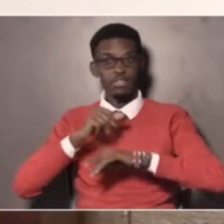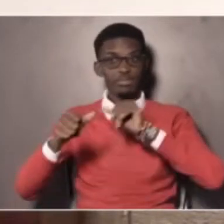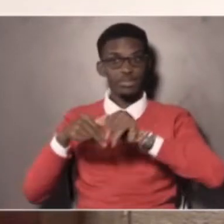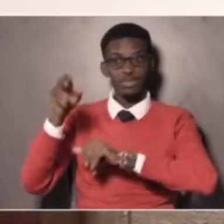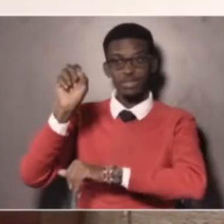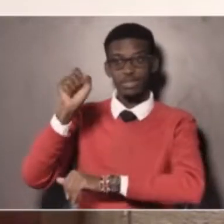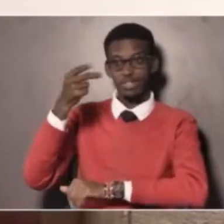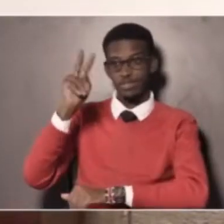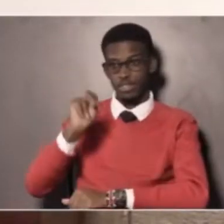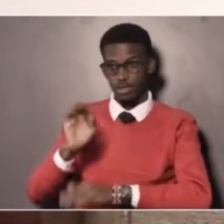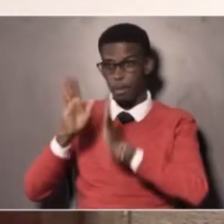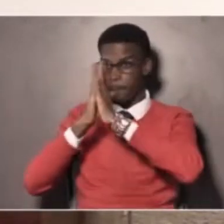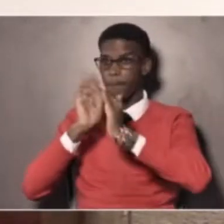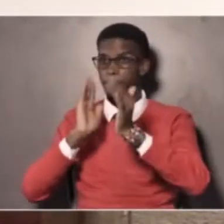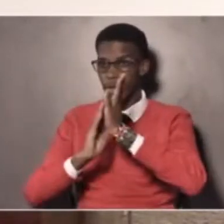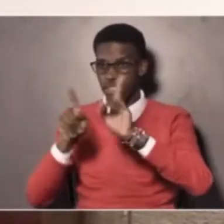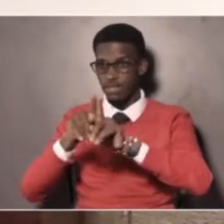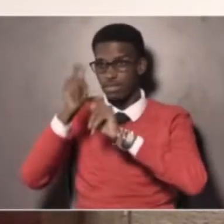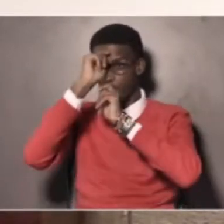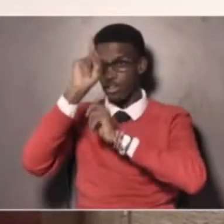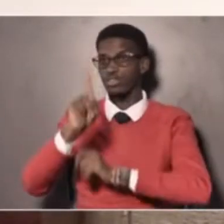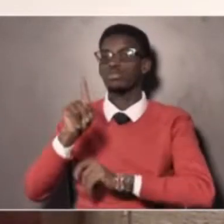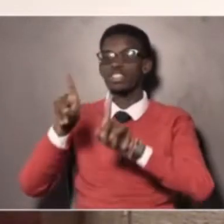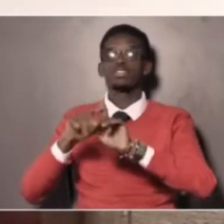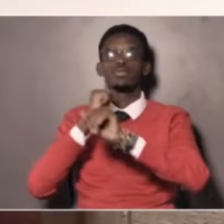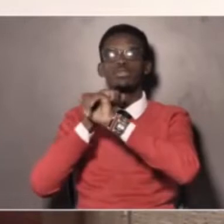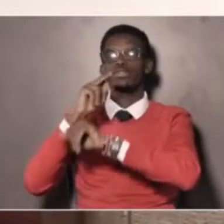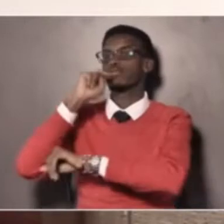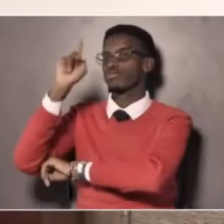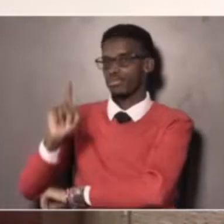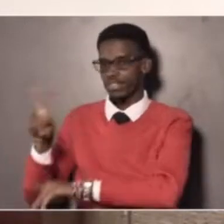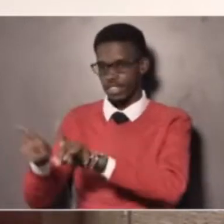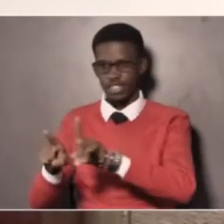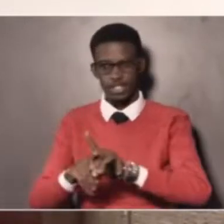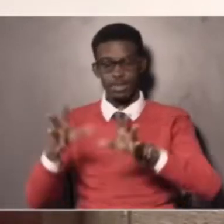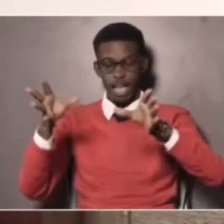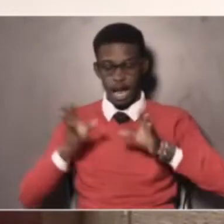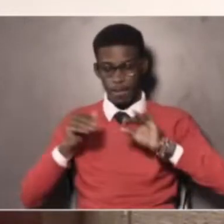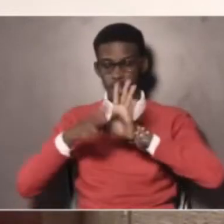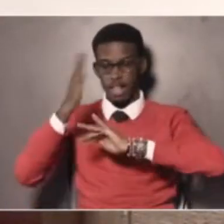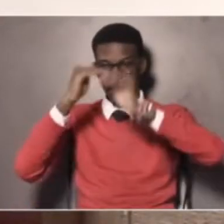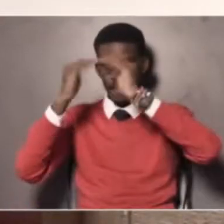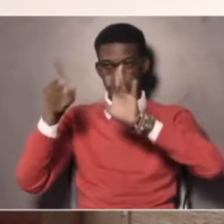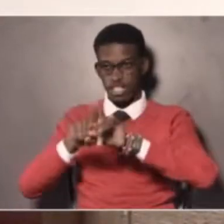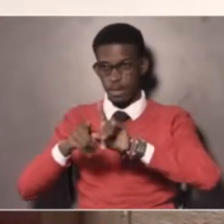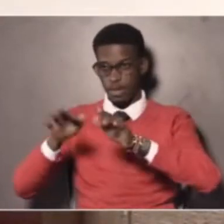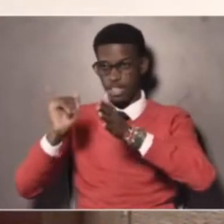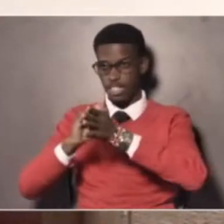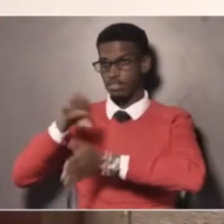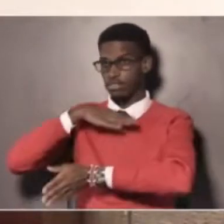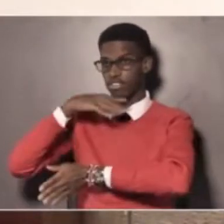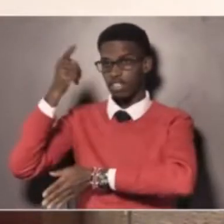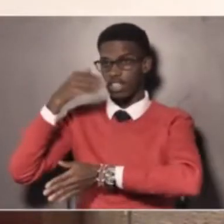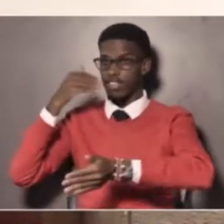Father. We praise you, we honor you, because you know you protected him, and you also received him in heaven when he died.